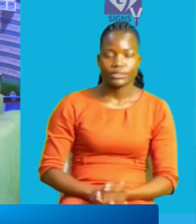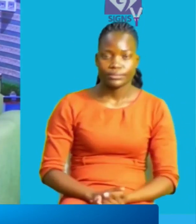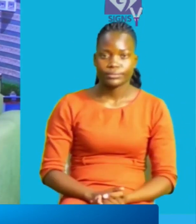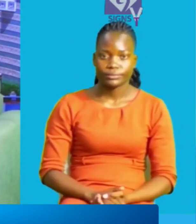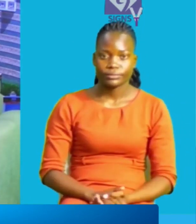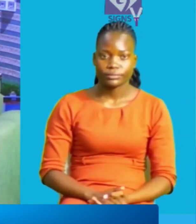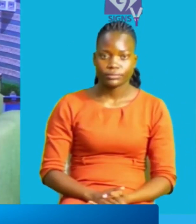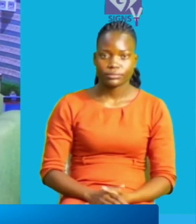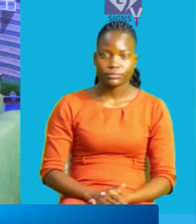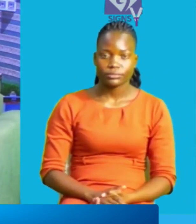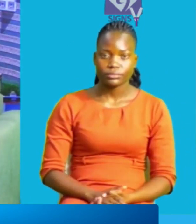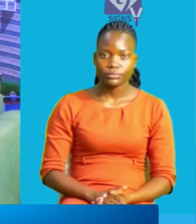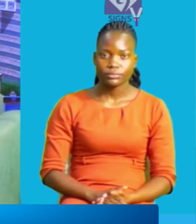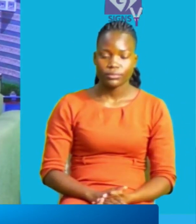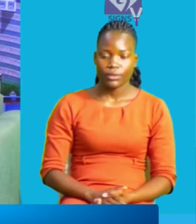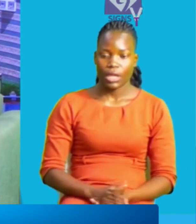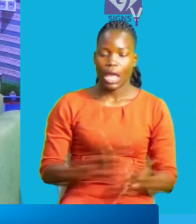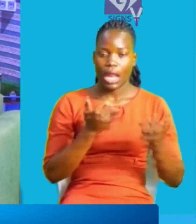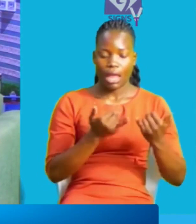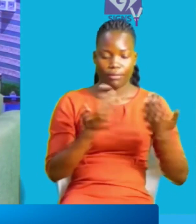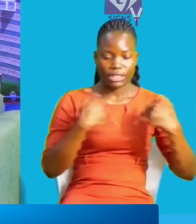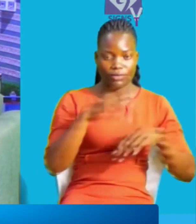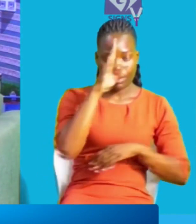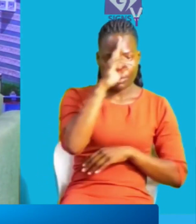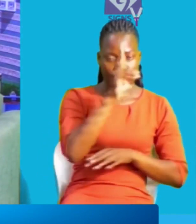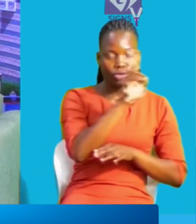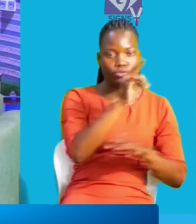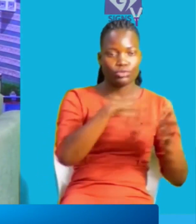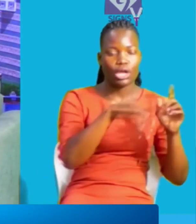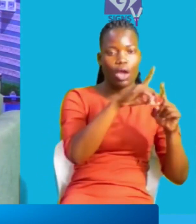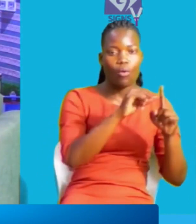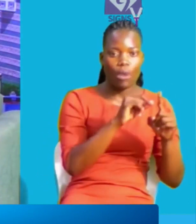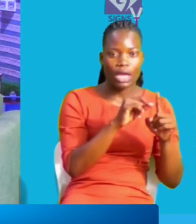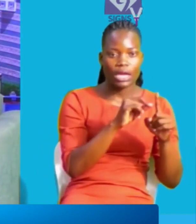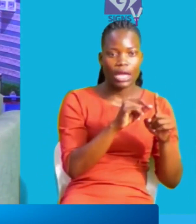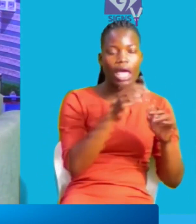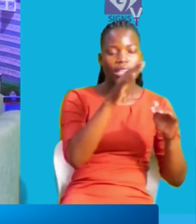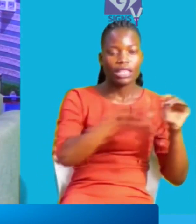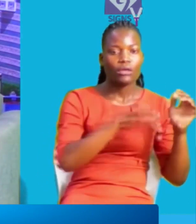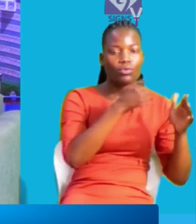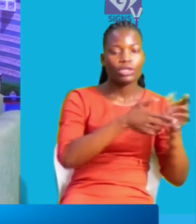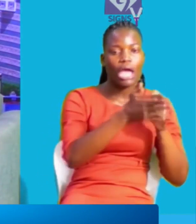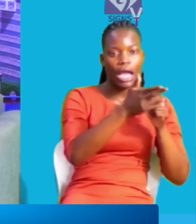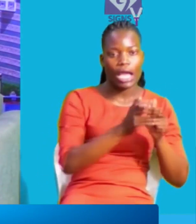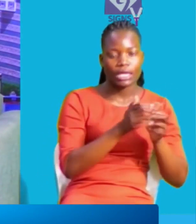word I normally use. Yeah. Now as a police officer, we normally use word than a